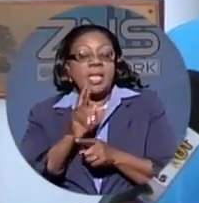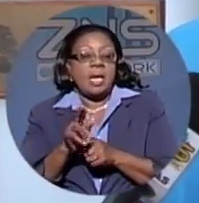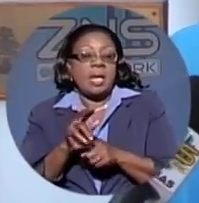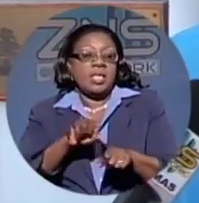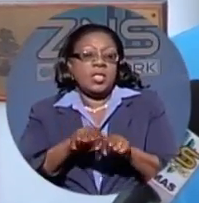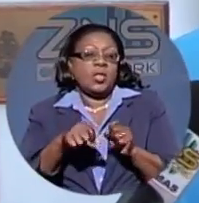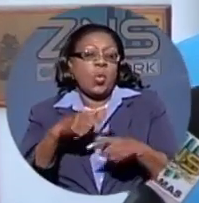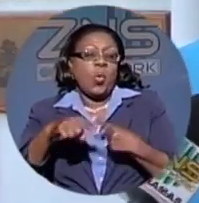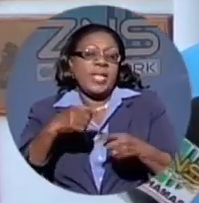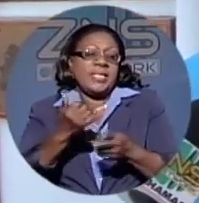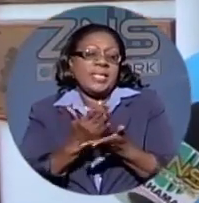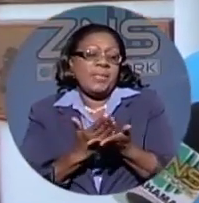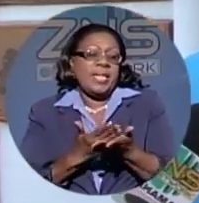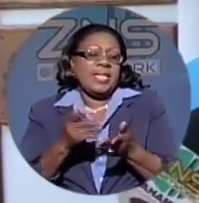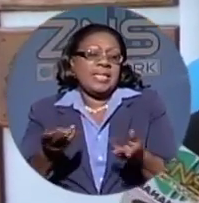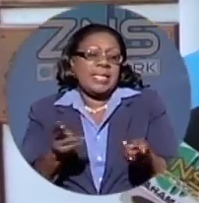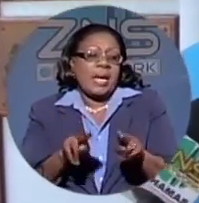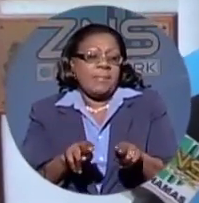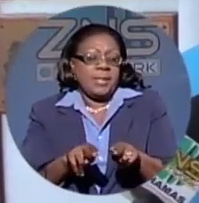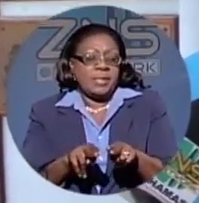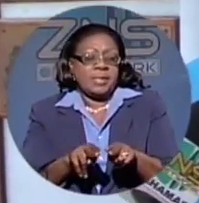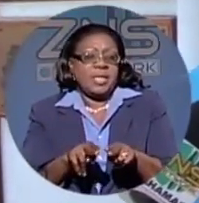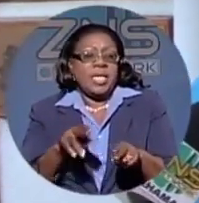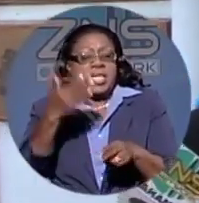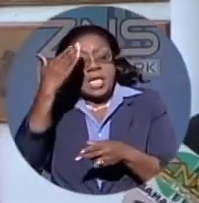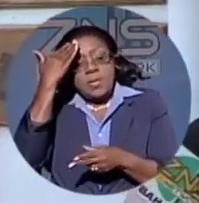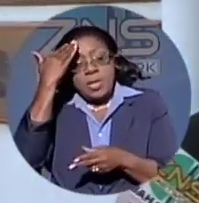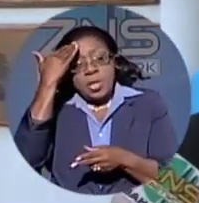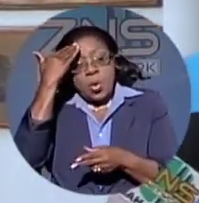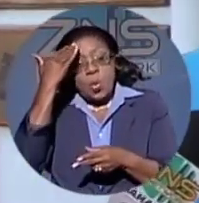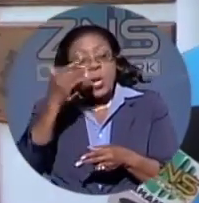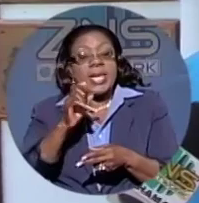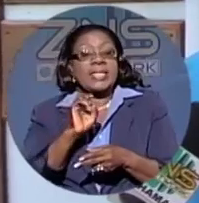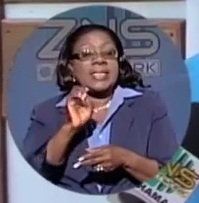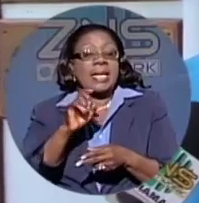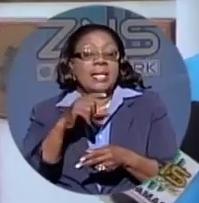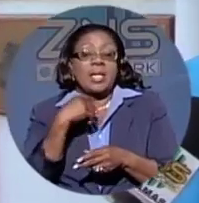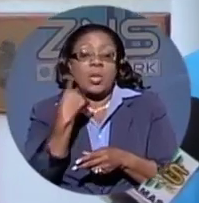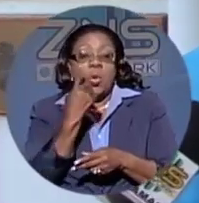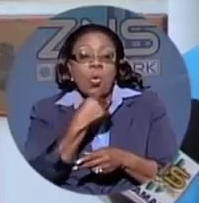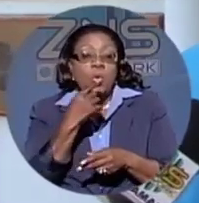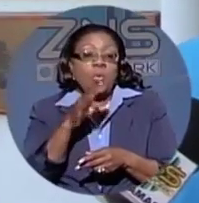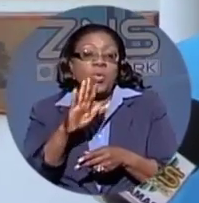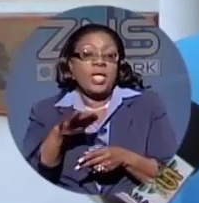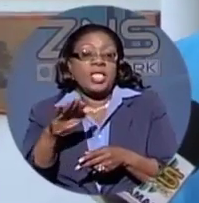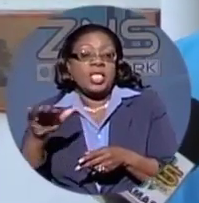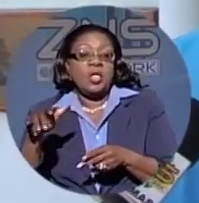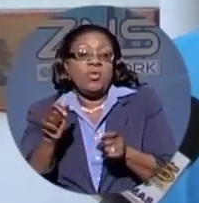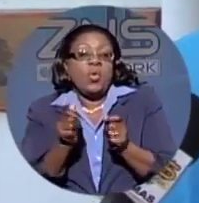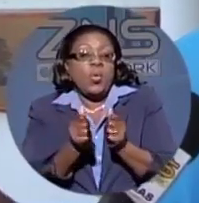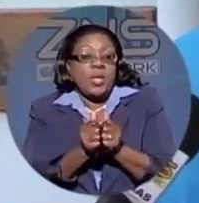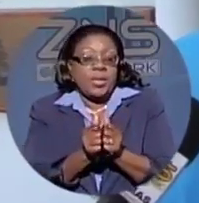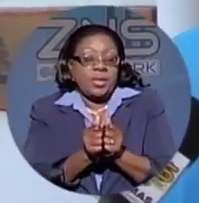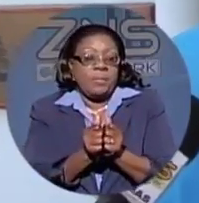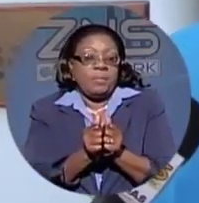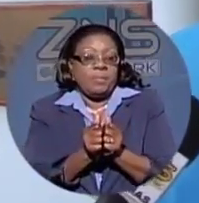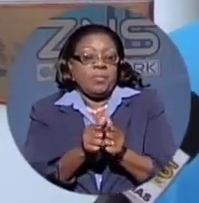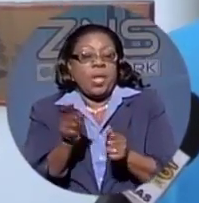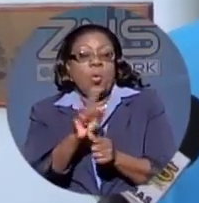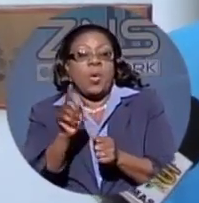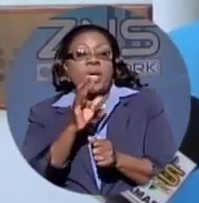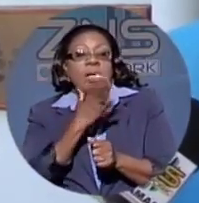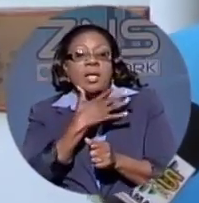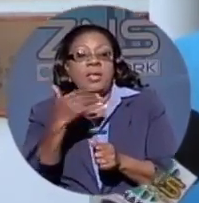when something like this occurred, they would know exactly who their children with, where they